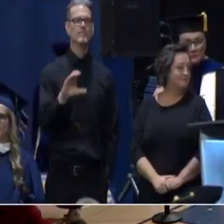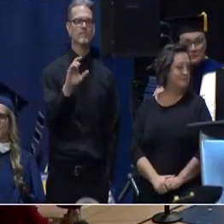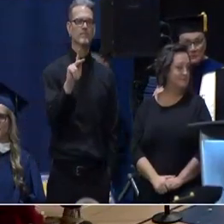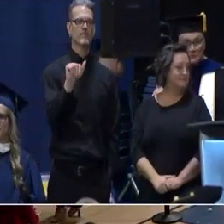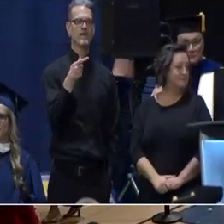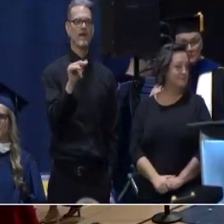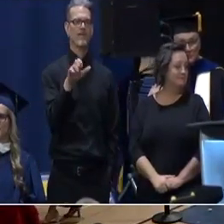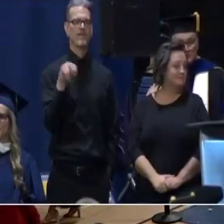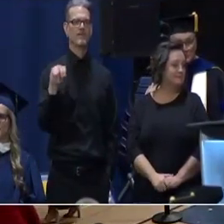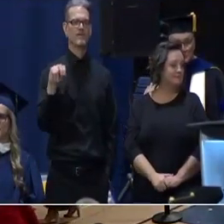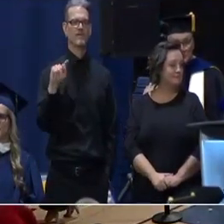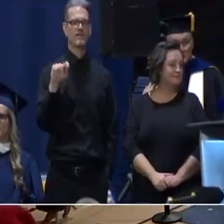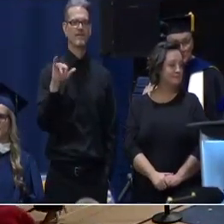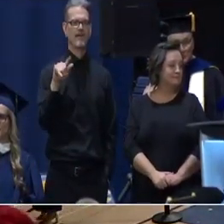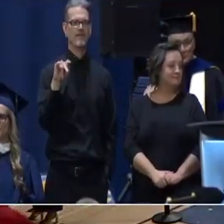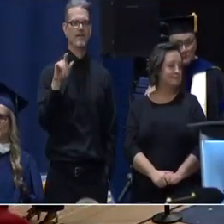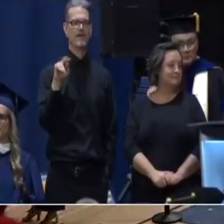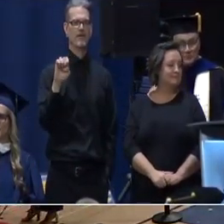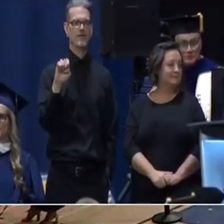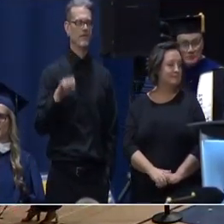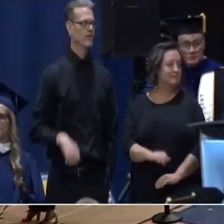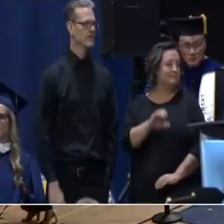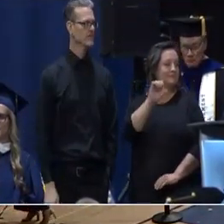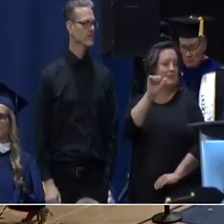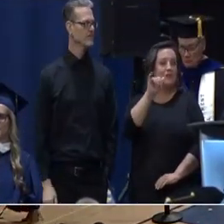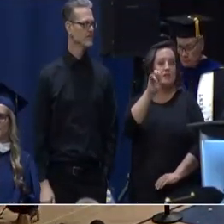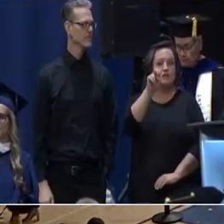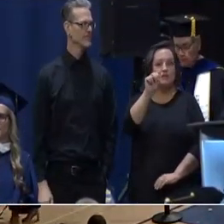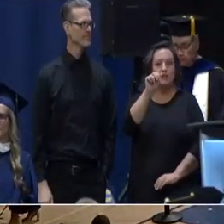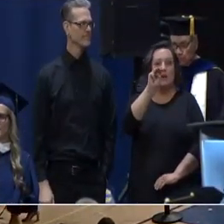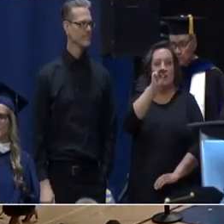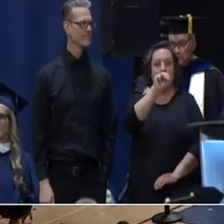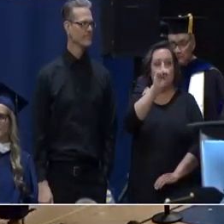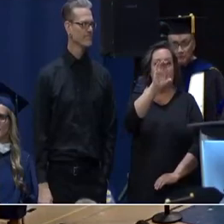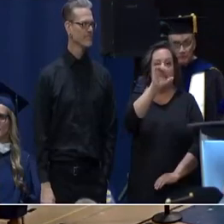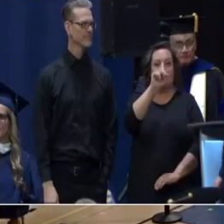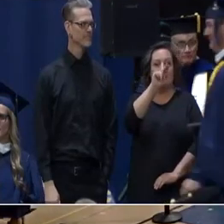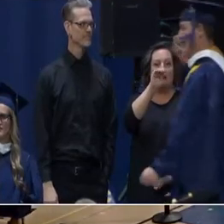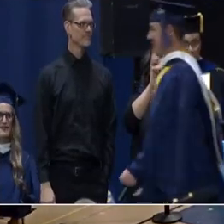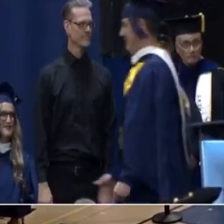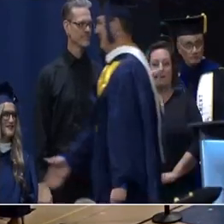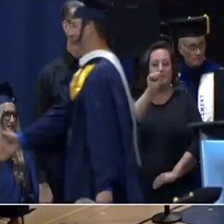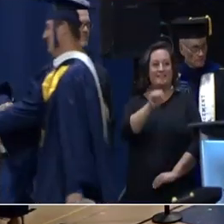Kathleen Tavernier. Sean McNames.